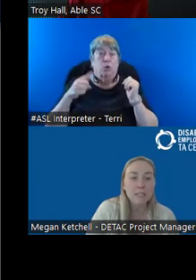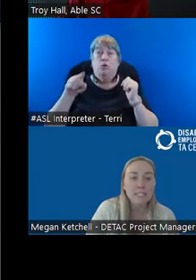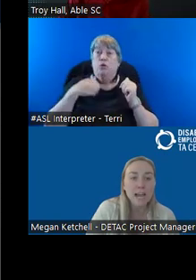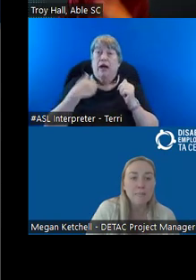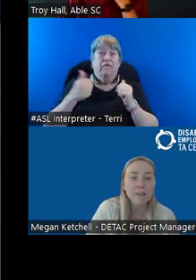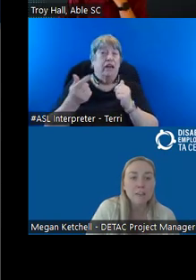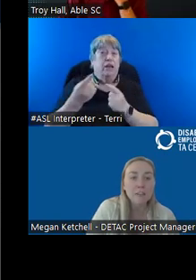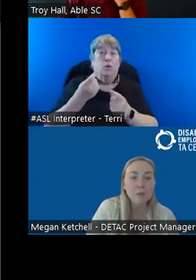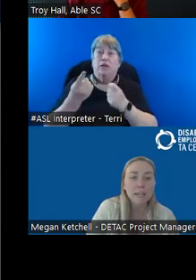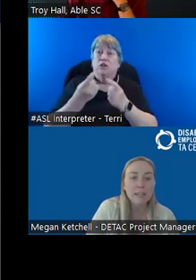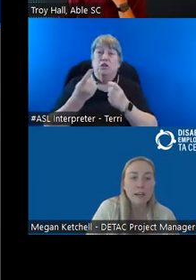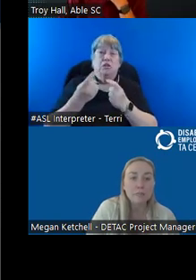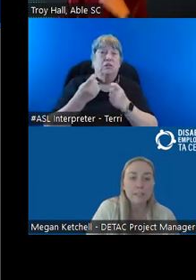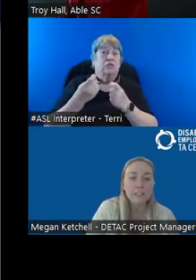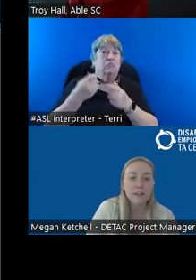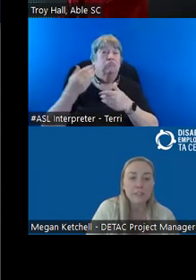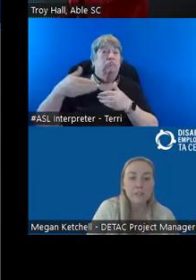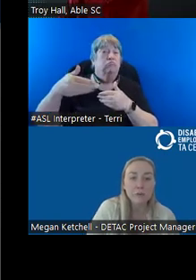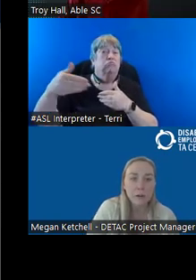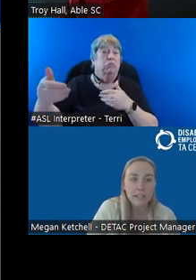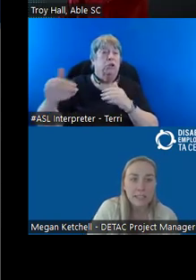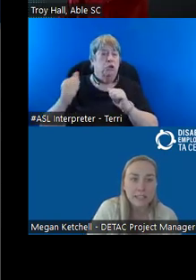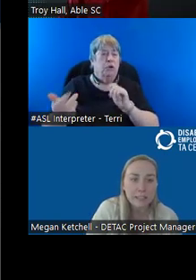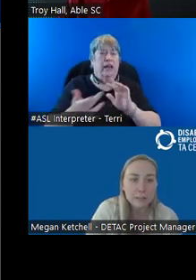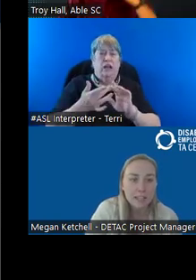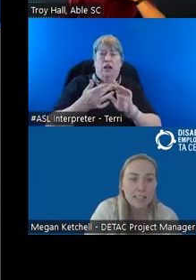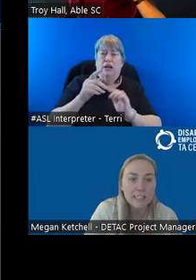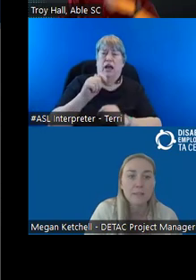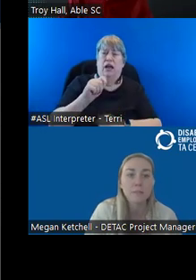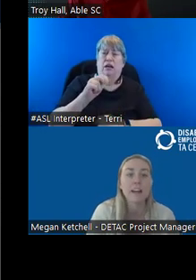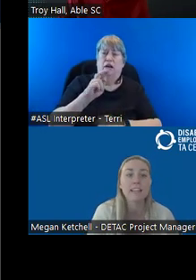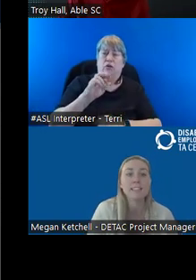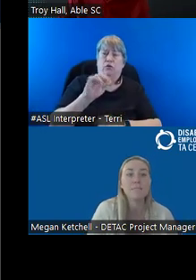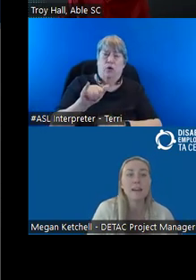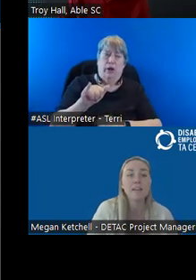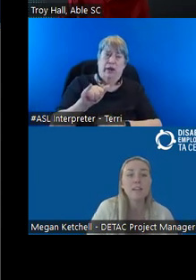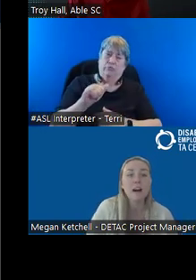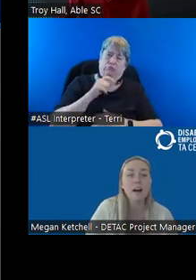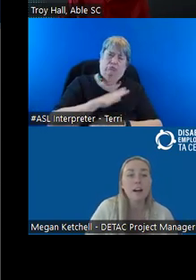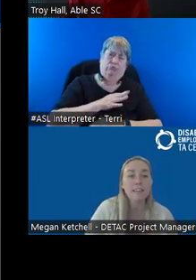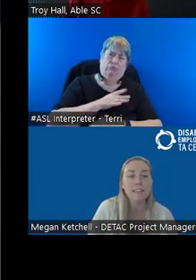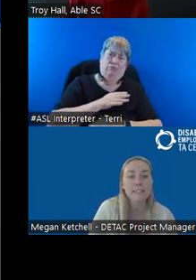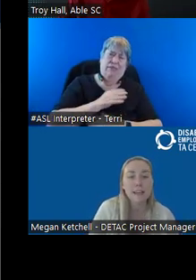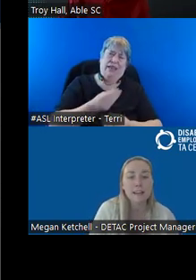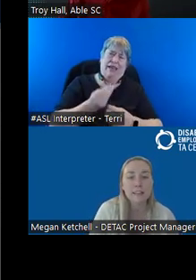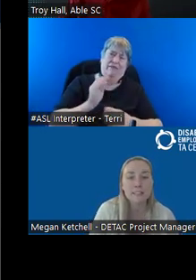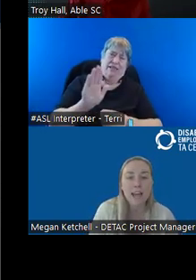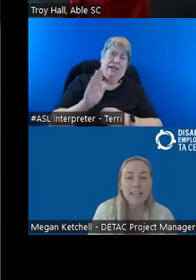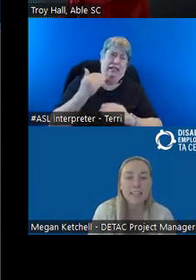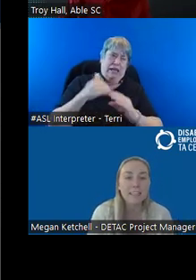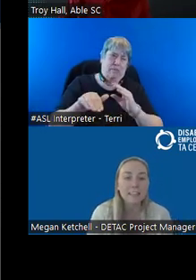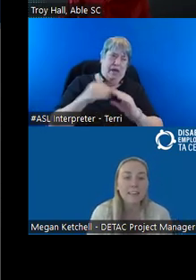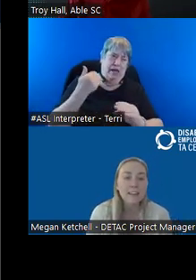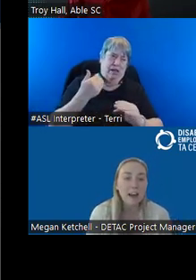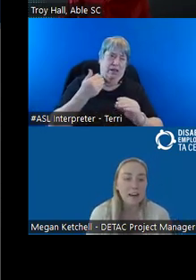in the meantime, you can reach out to Troy. He was kind enough to provide his email on this